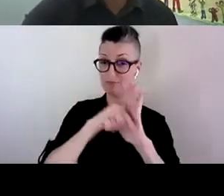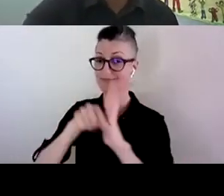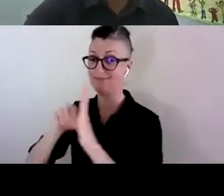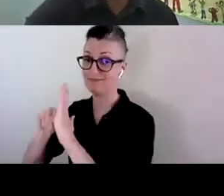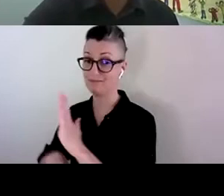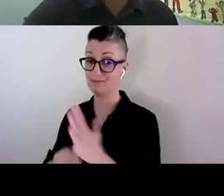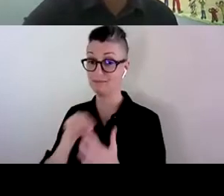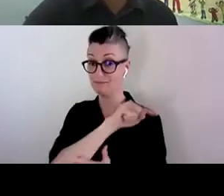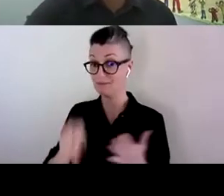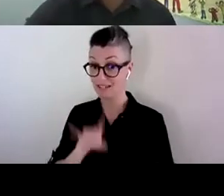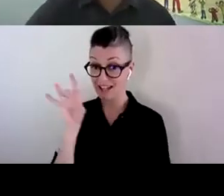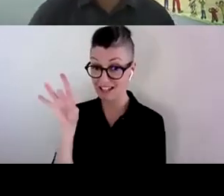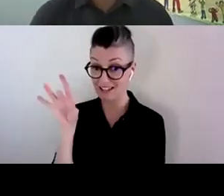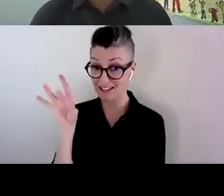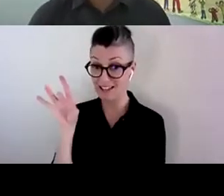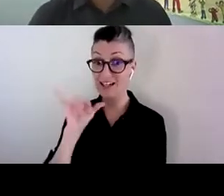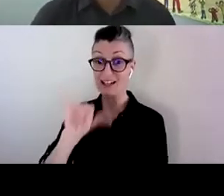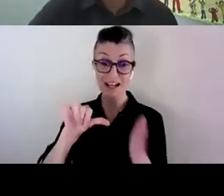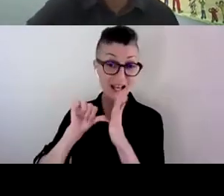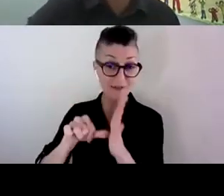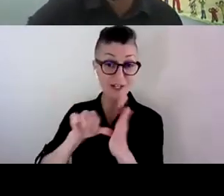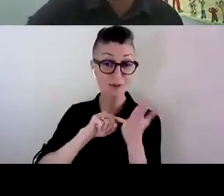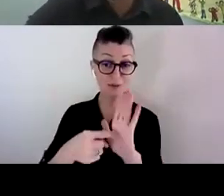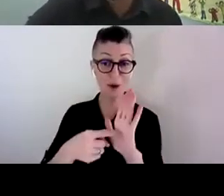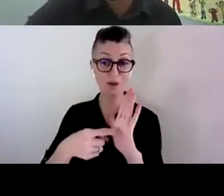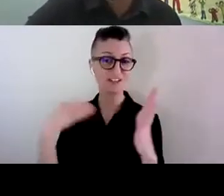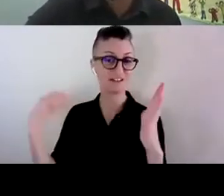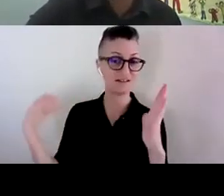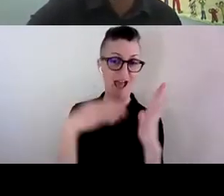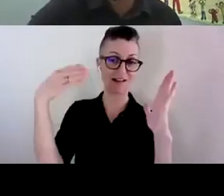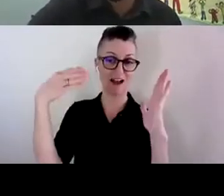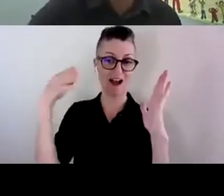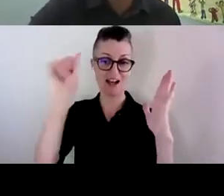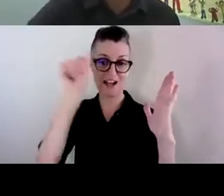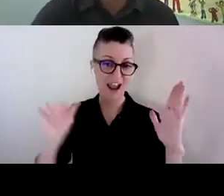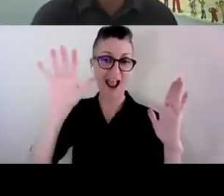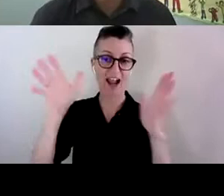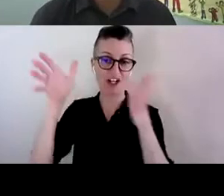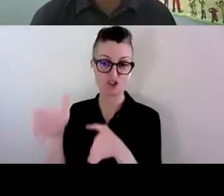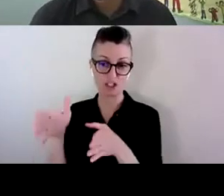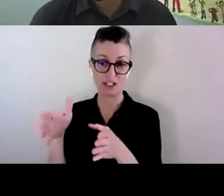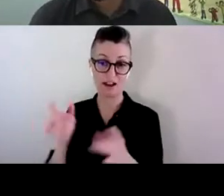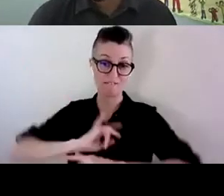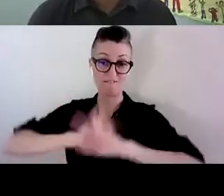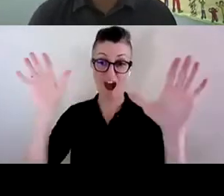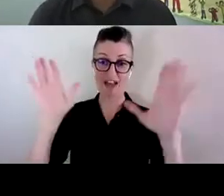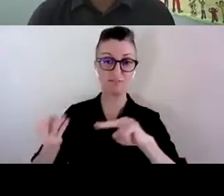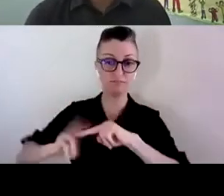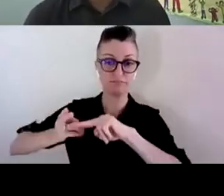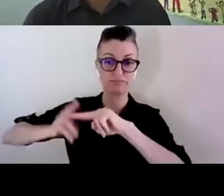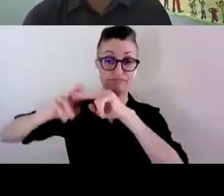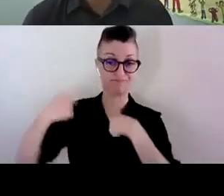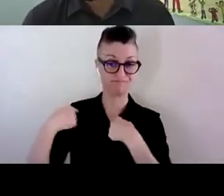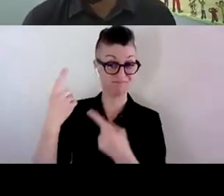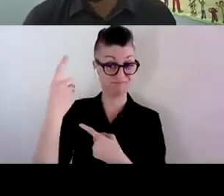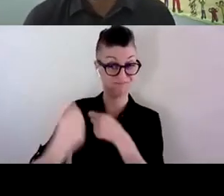but put many exclamation points on the fact that anti-Asian violence has been on the rise over the past year. But